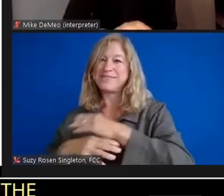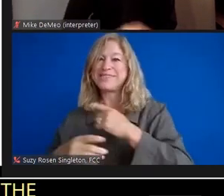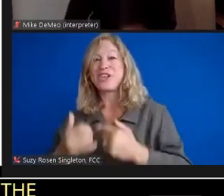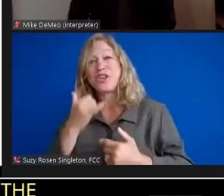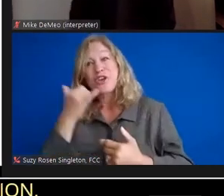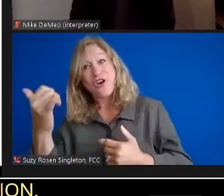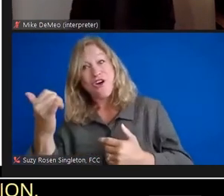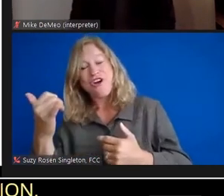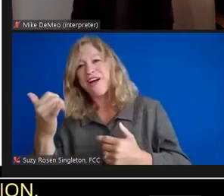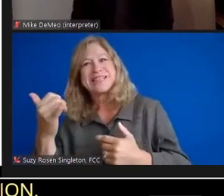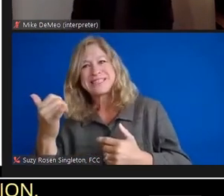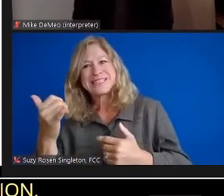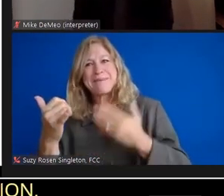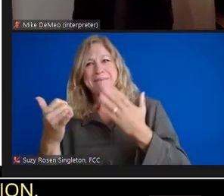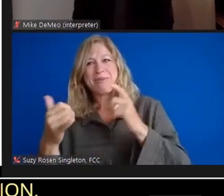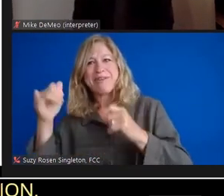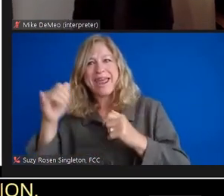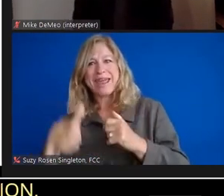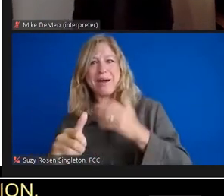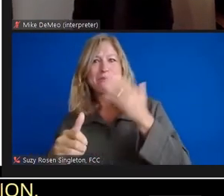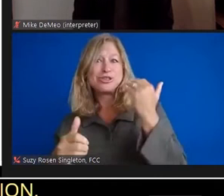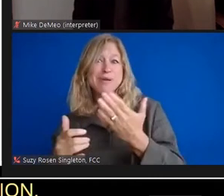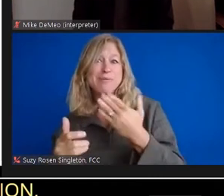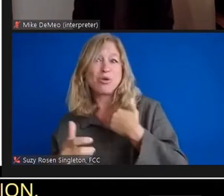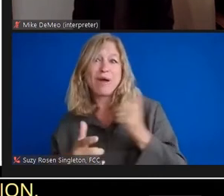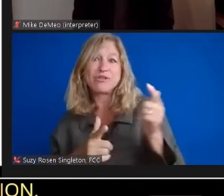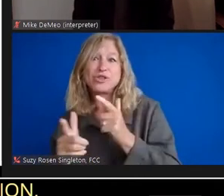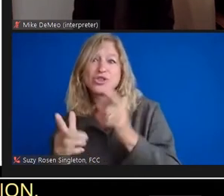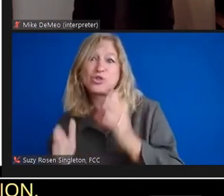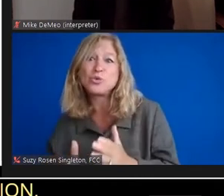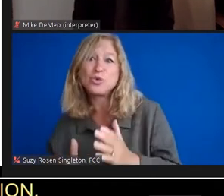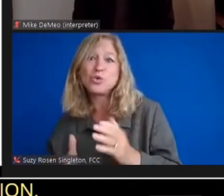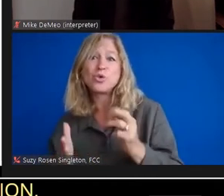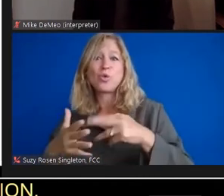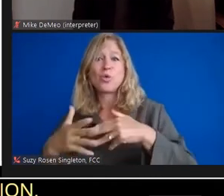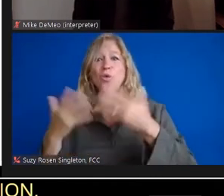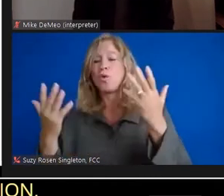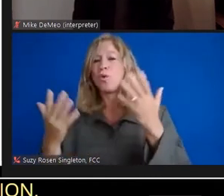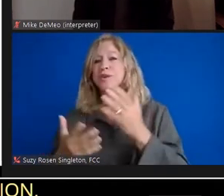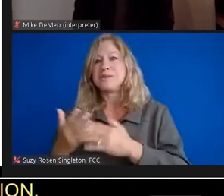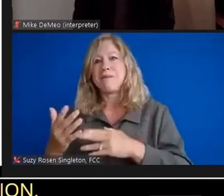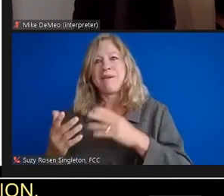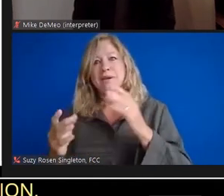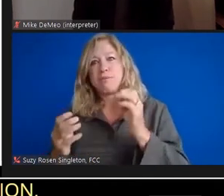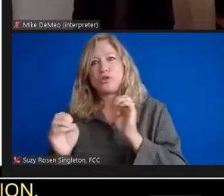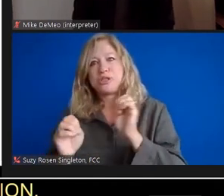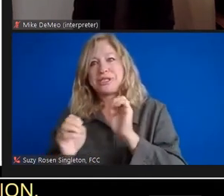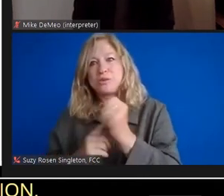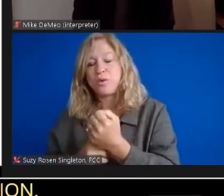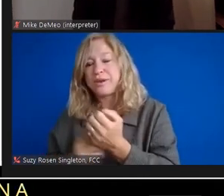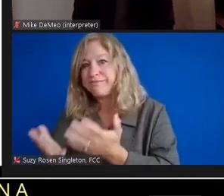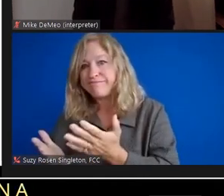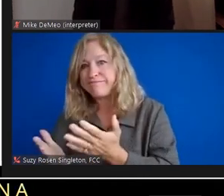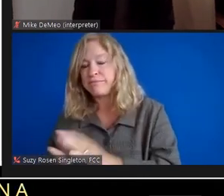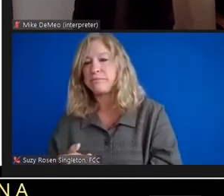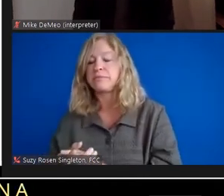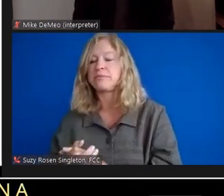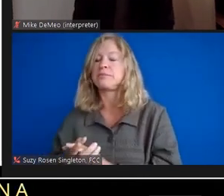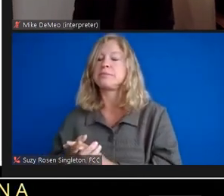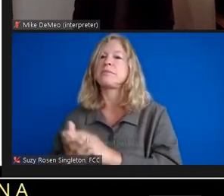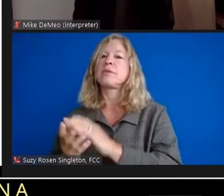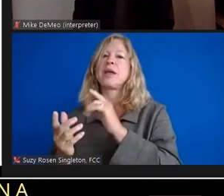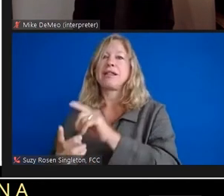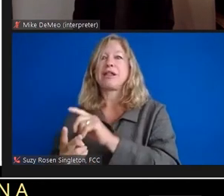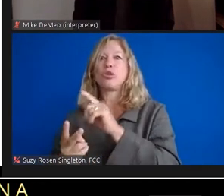don't end up with two separate platforms where if your voice call doesn't work, for example, you've got a shooter or